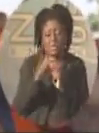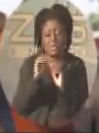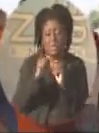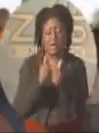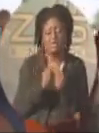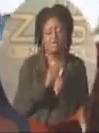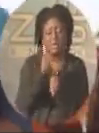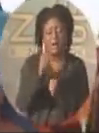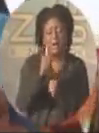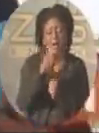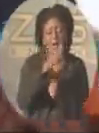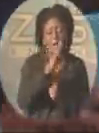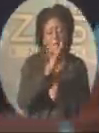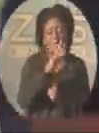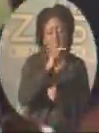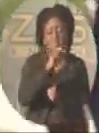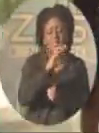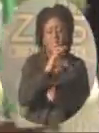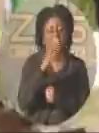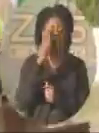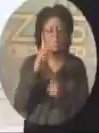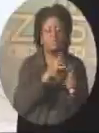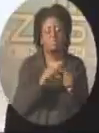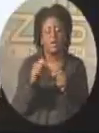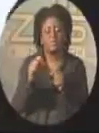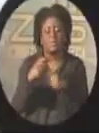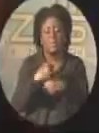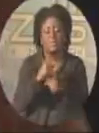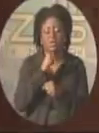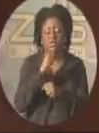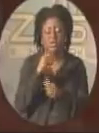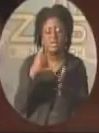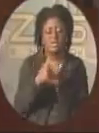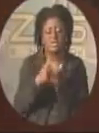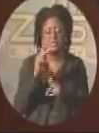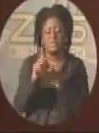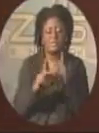will travel to ensure its strong customer base is both